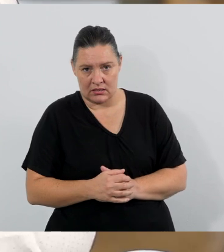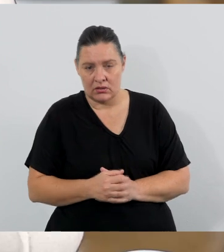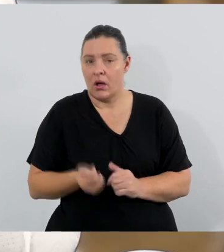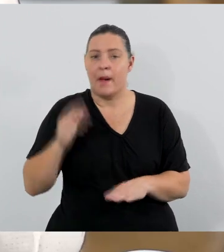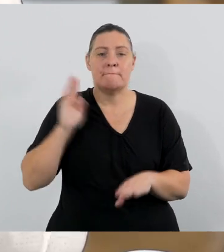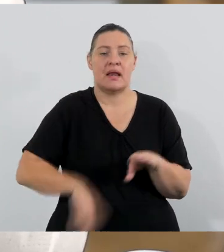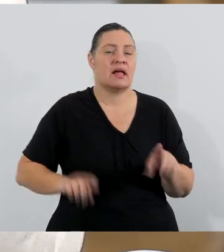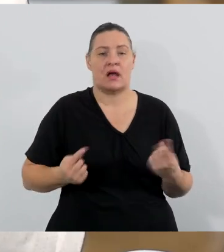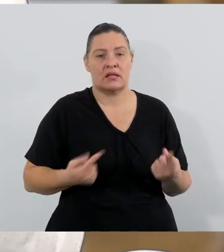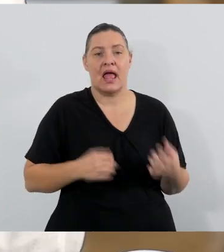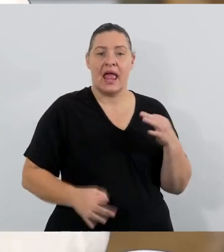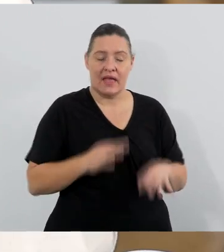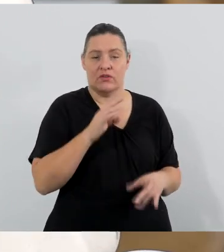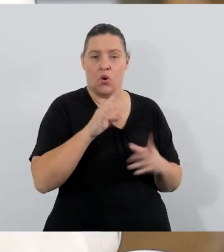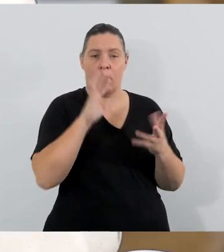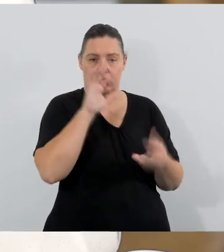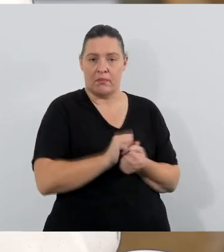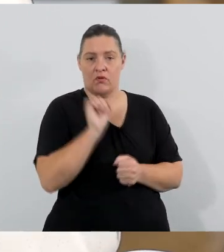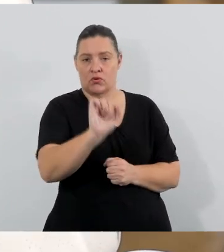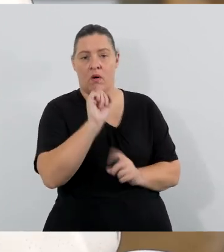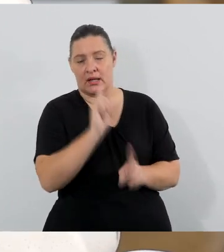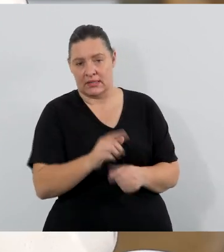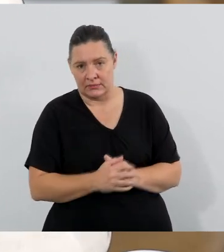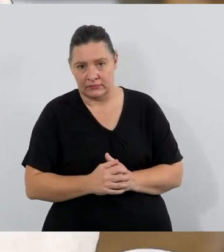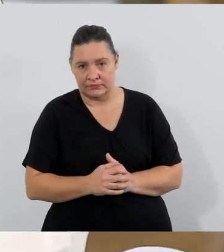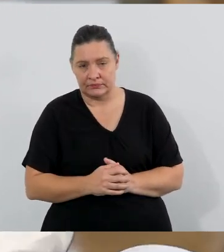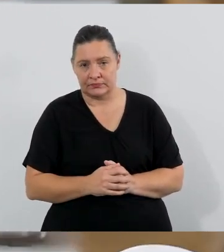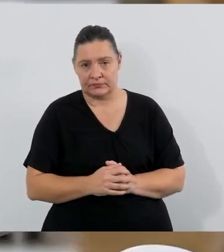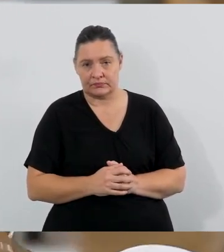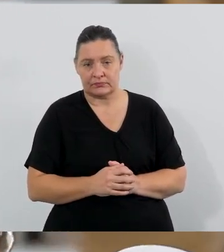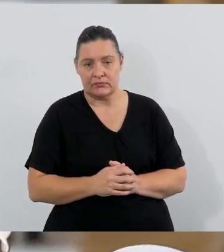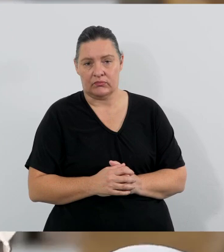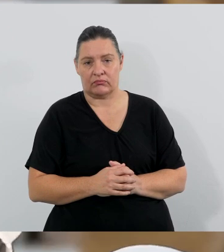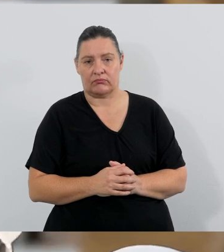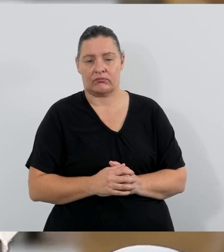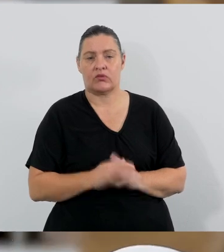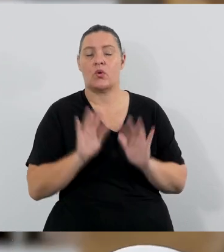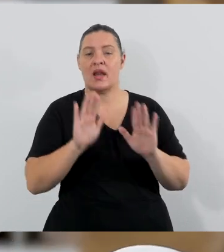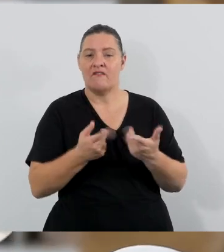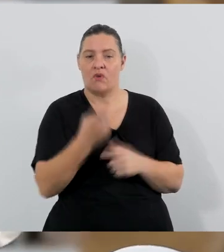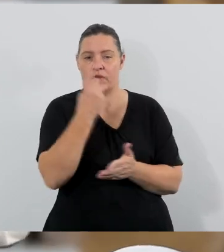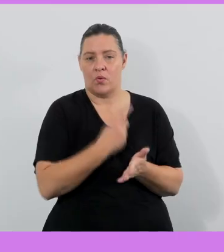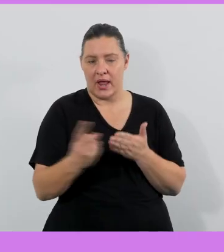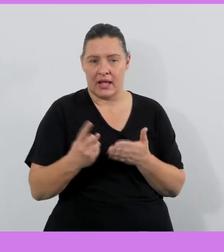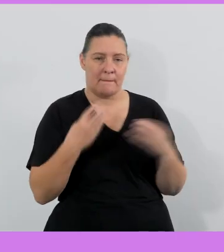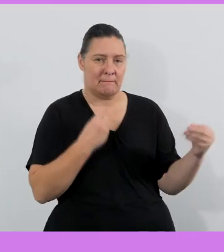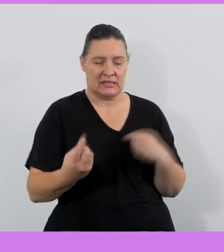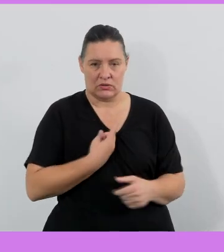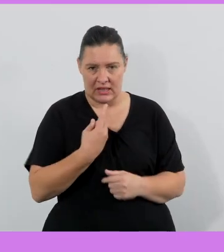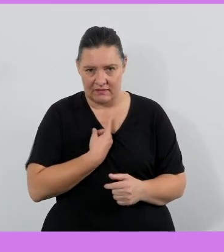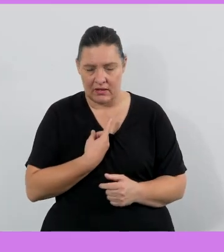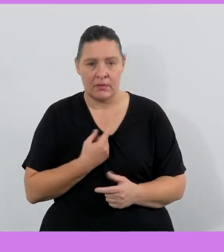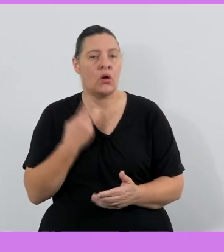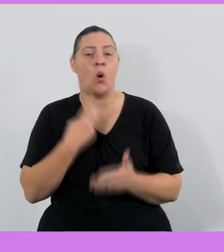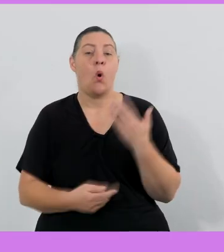cannot penalize you if you concluded on your answer. So guys, I want to leave you with something for the week to keep you busy, but